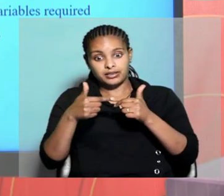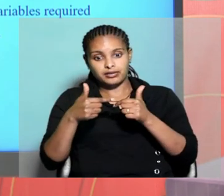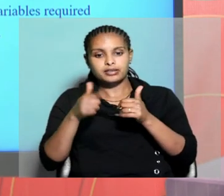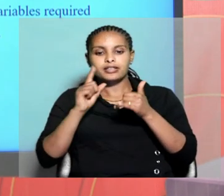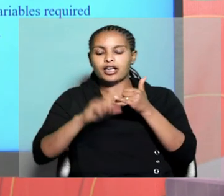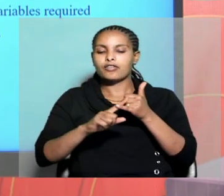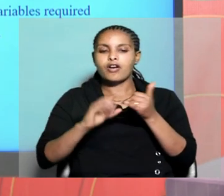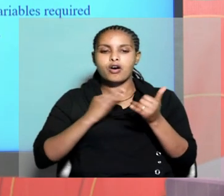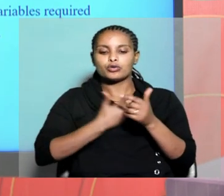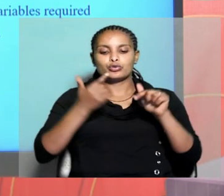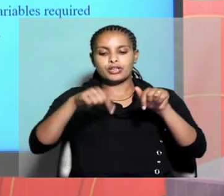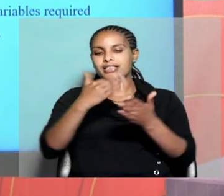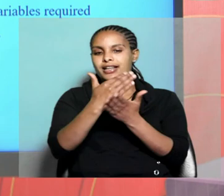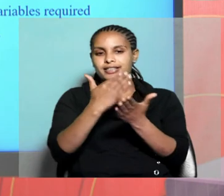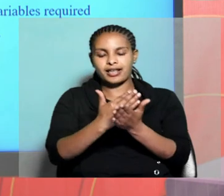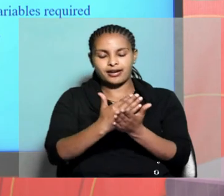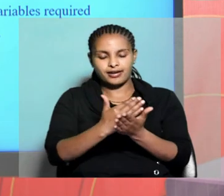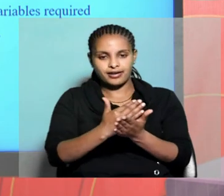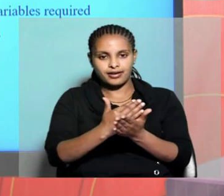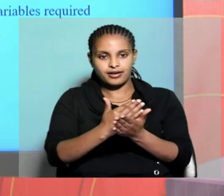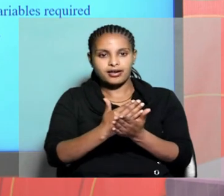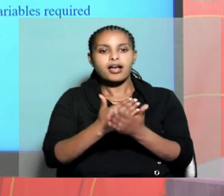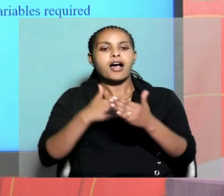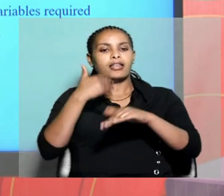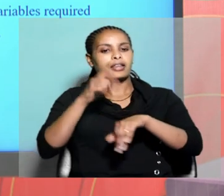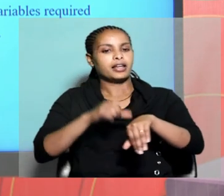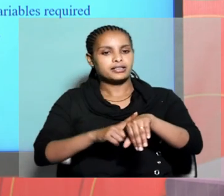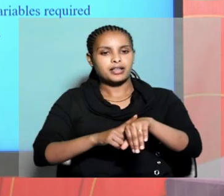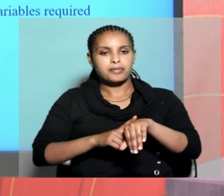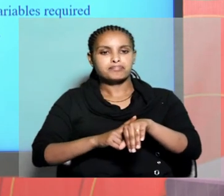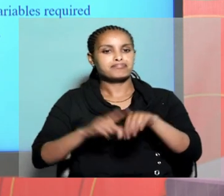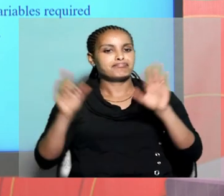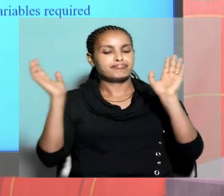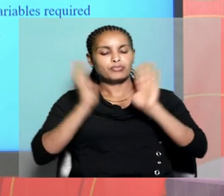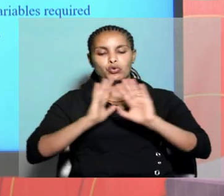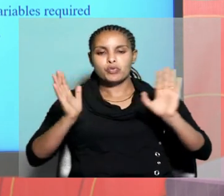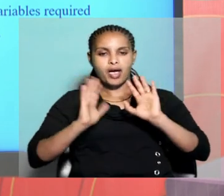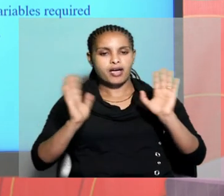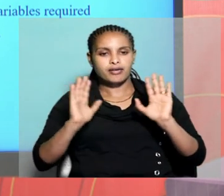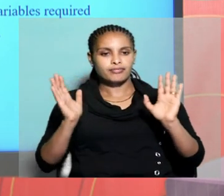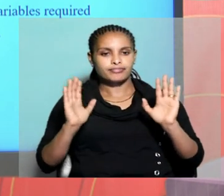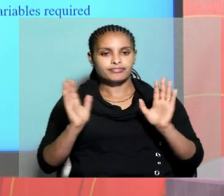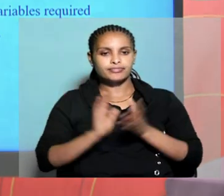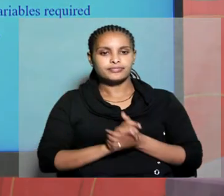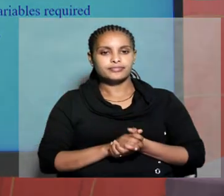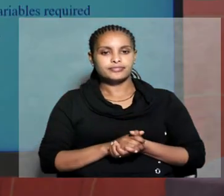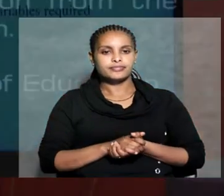to the end of our today's lesson. Until next time, goodbye.